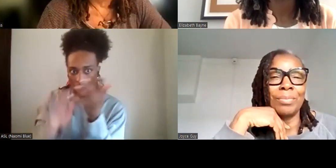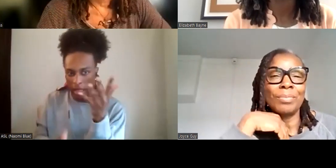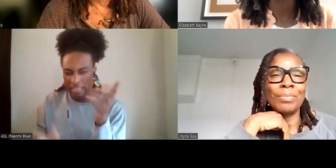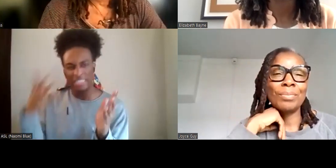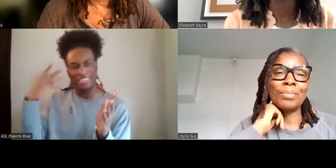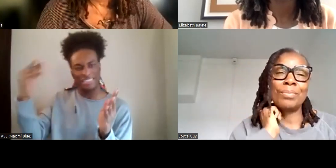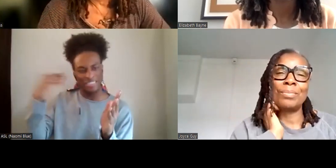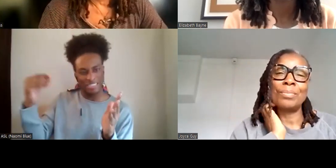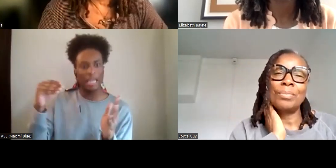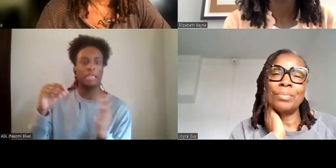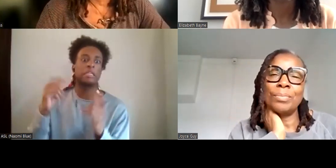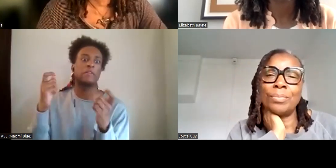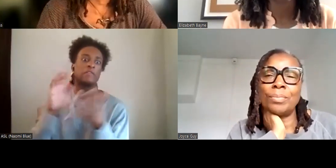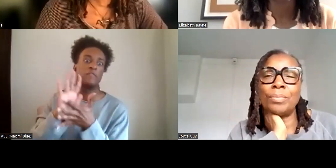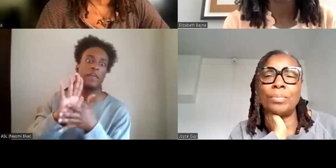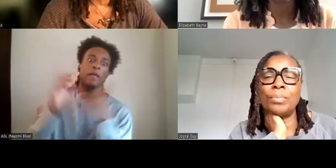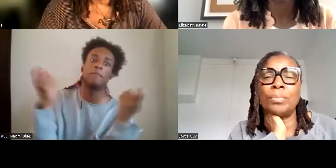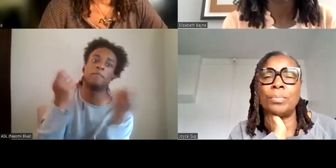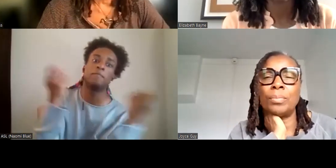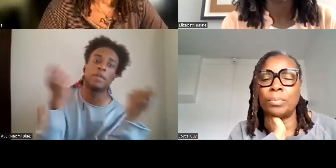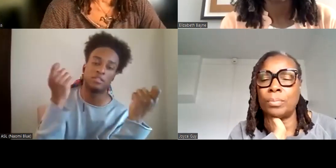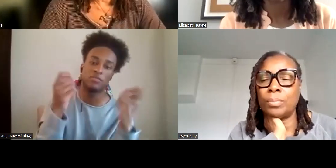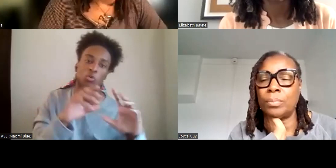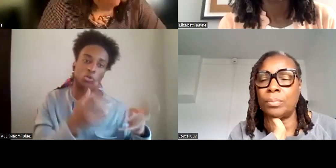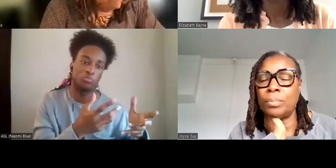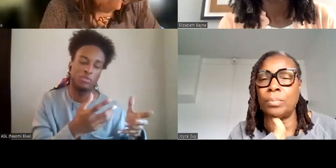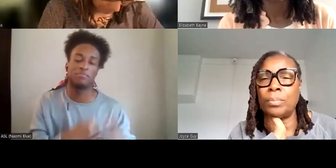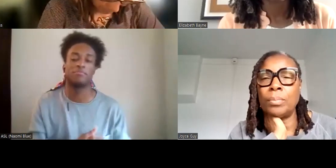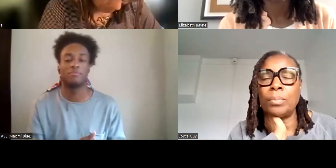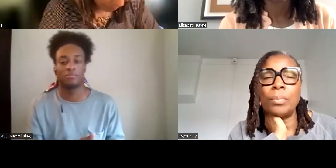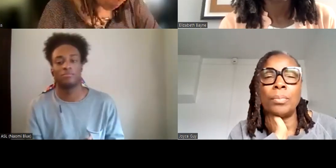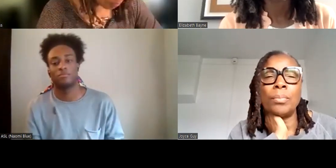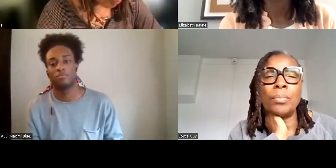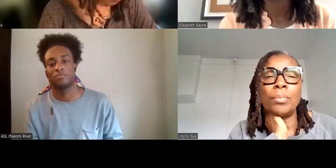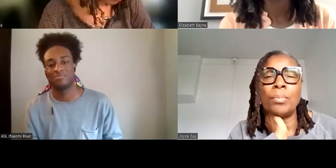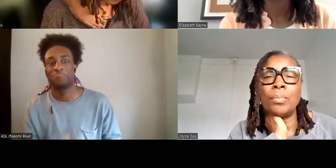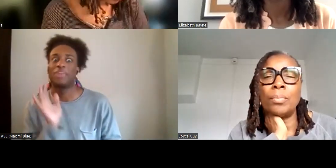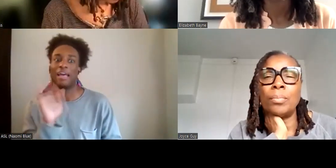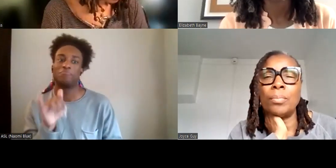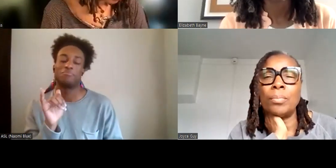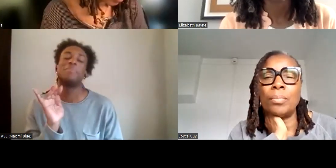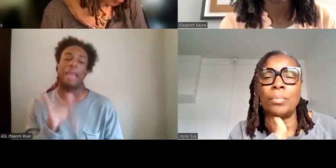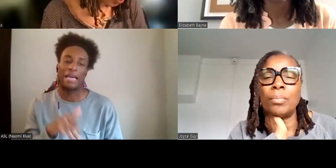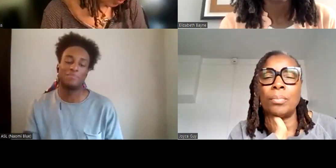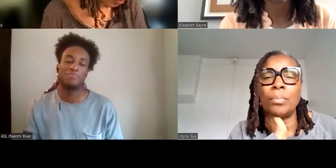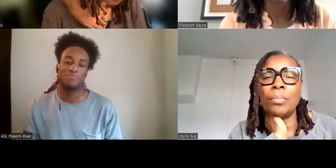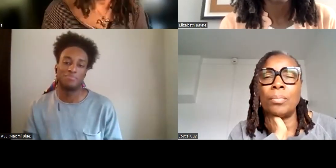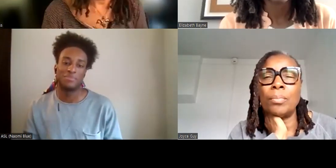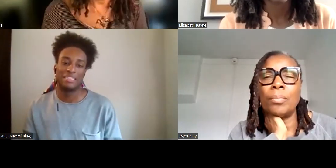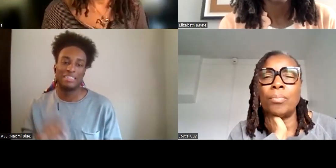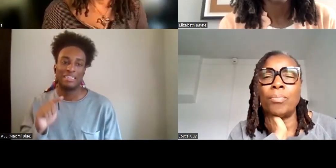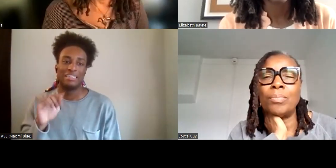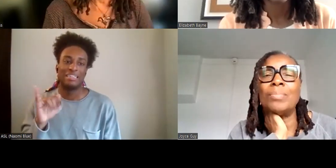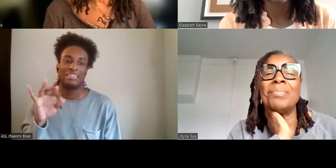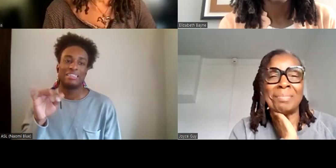Yeah. Very, very good. Great conversation. So